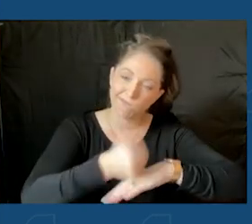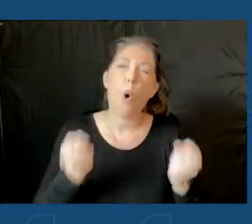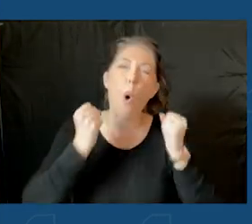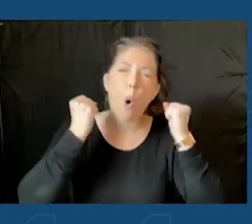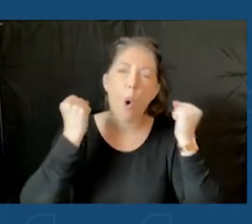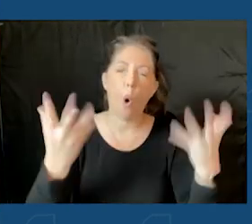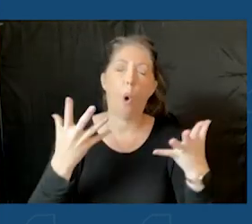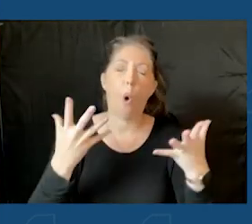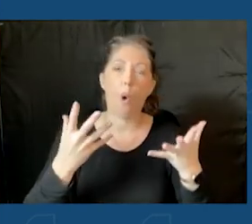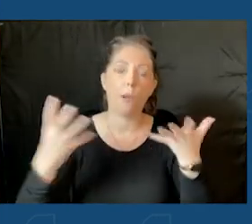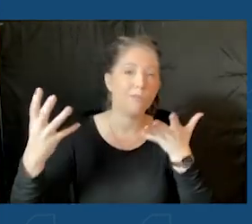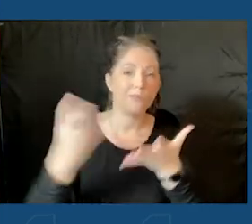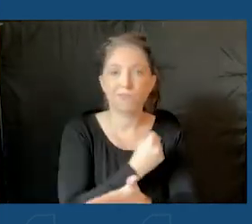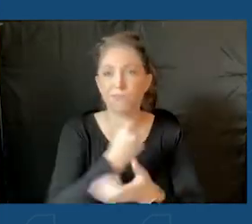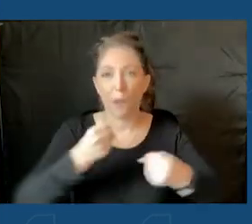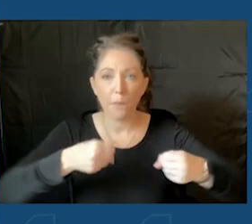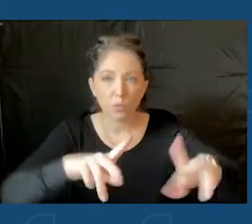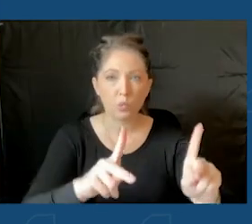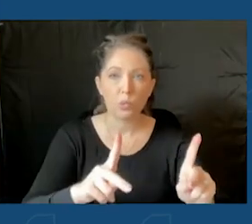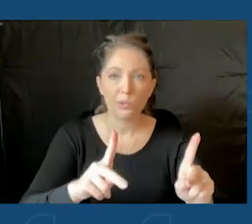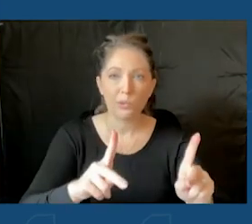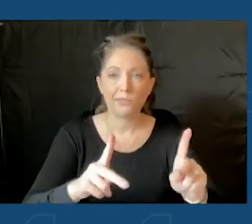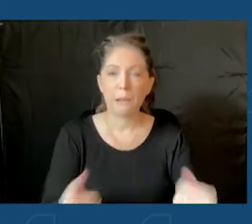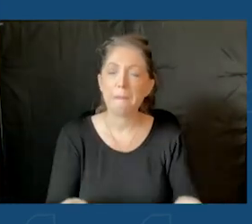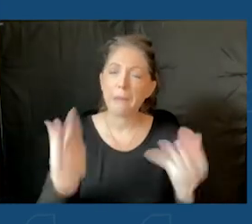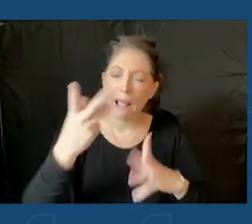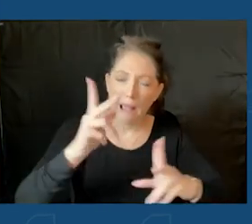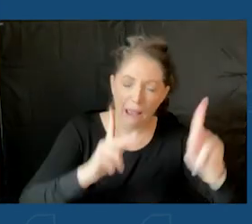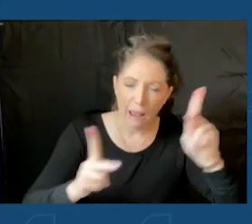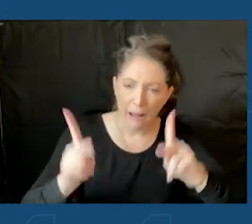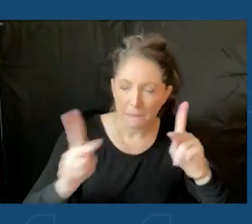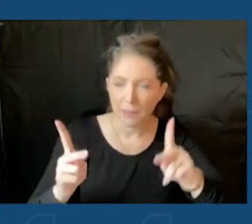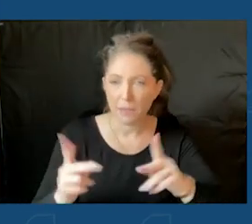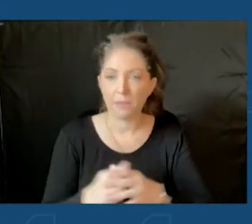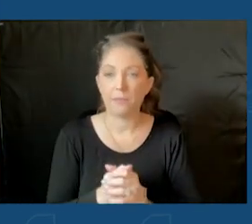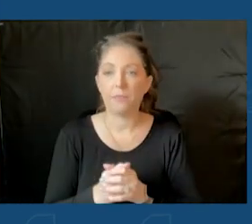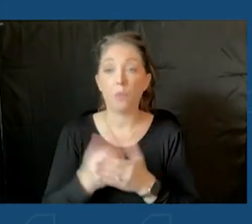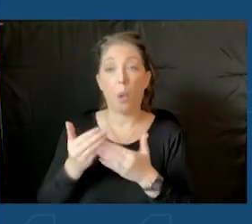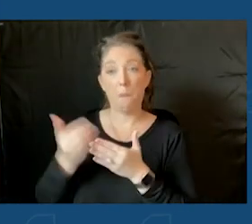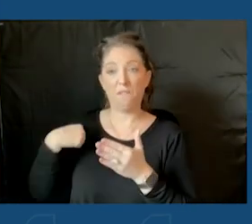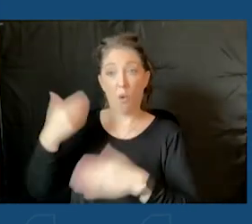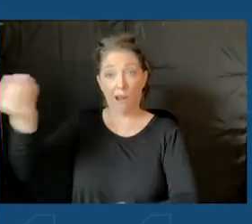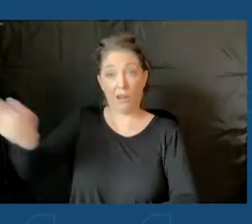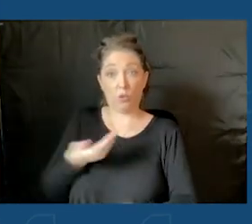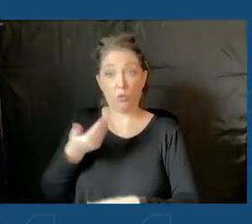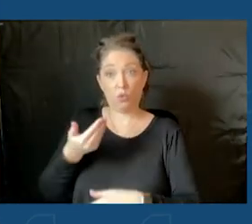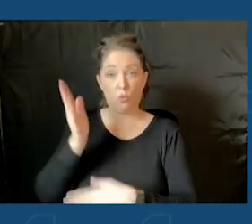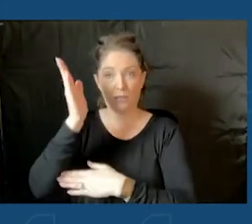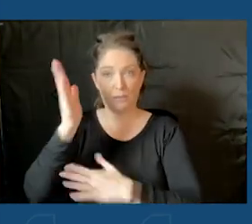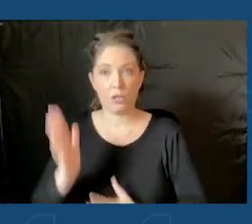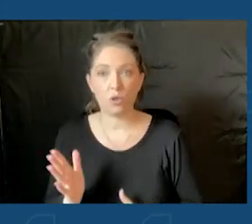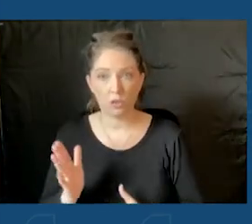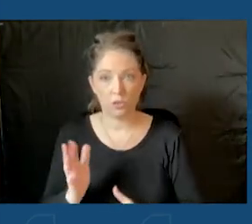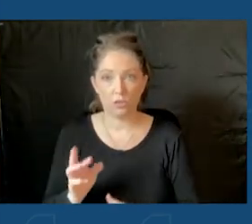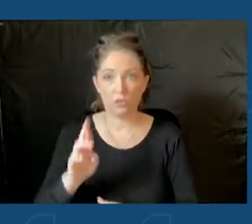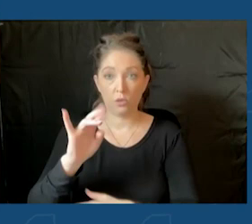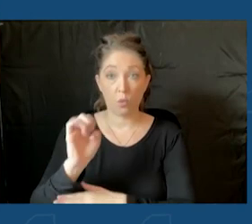many. And I just want to say, before I introduce the next speaker, that Rick Cotton